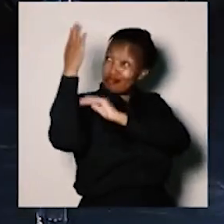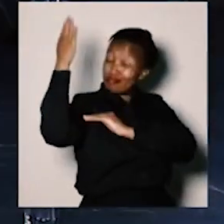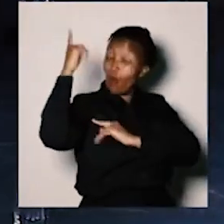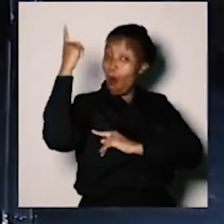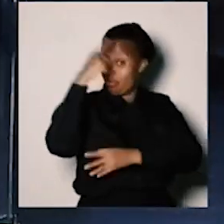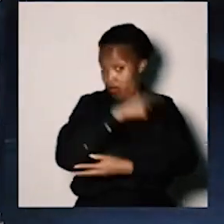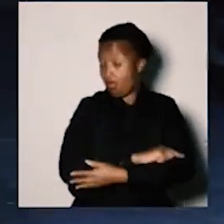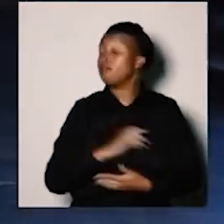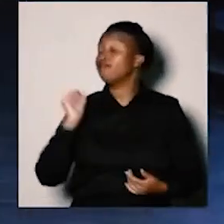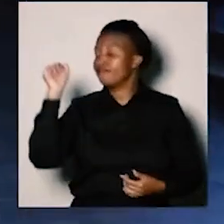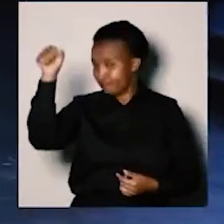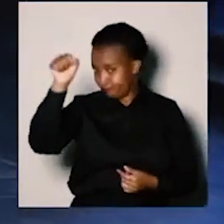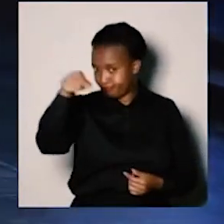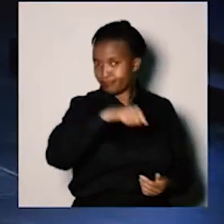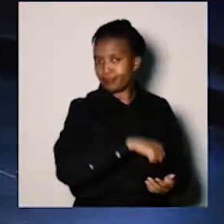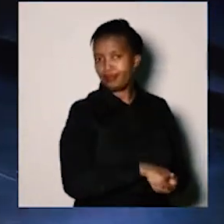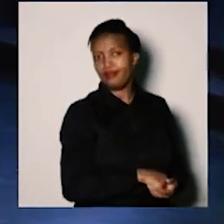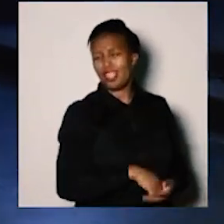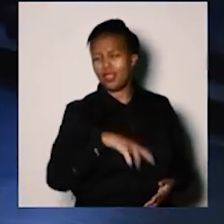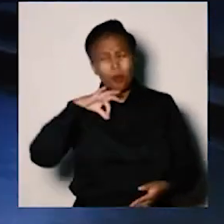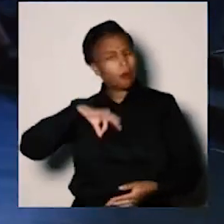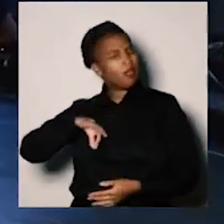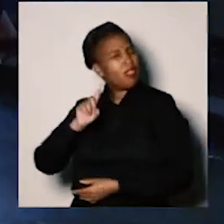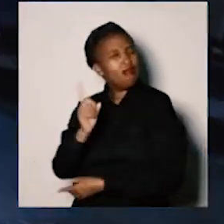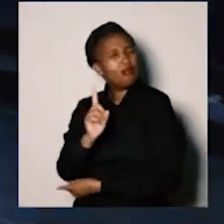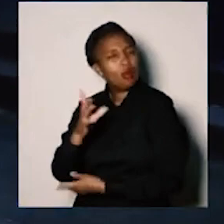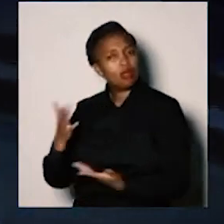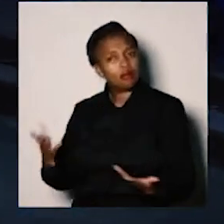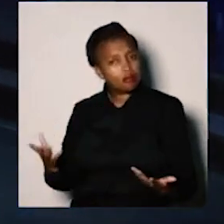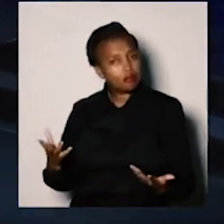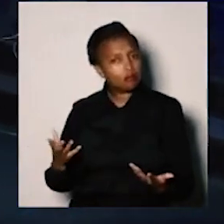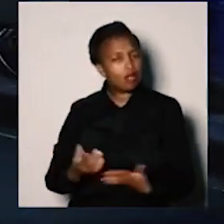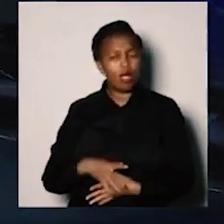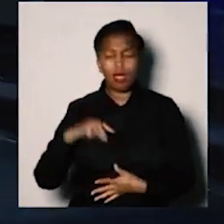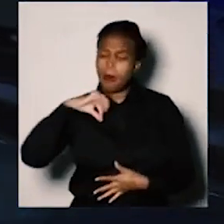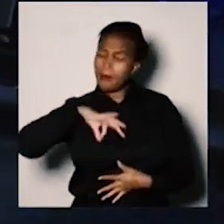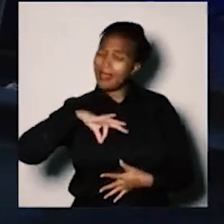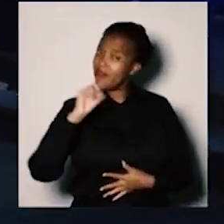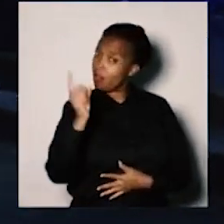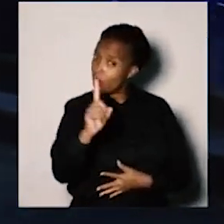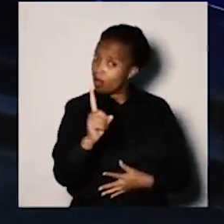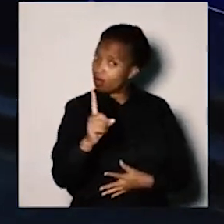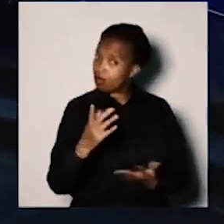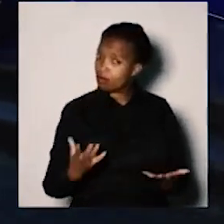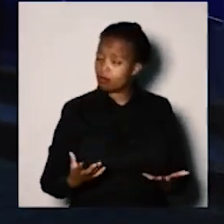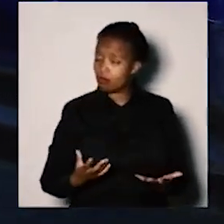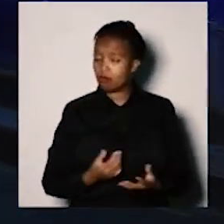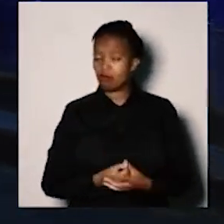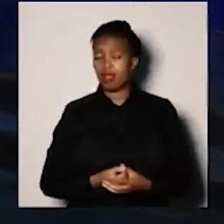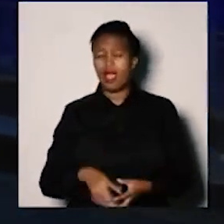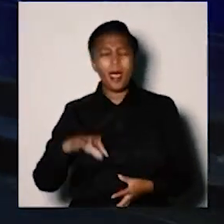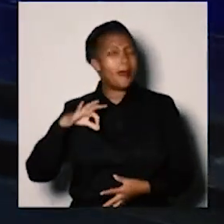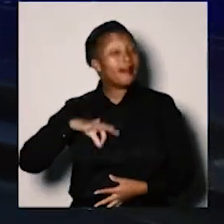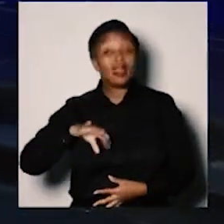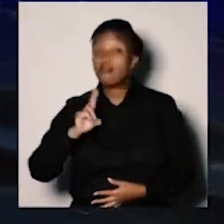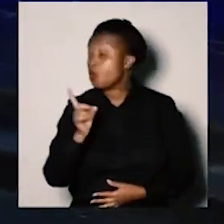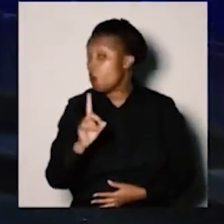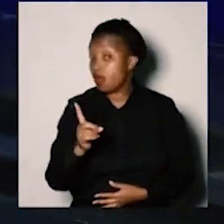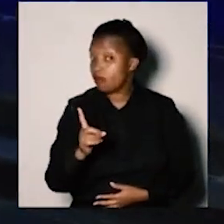Yeah. What does it profit? What does it profit? What does it